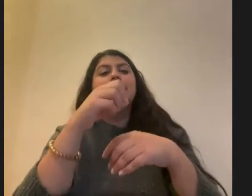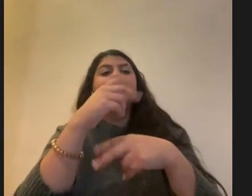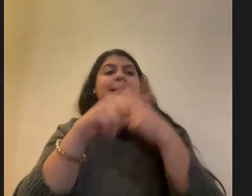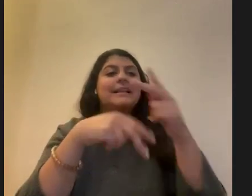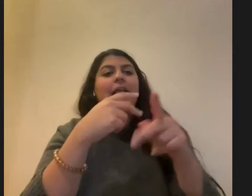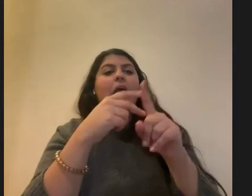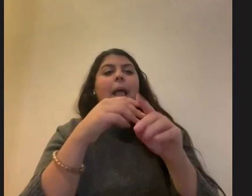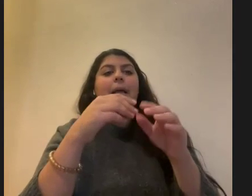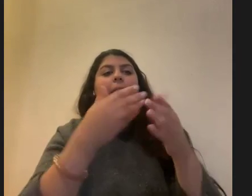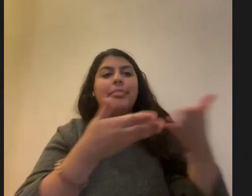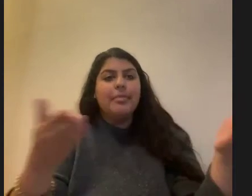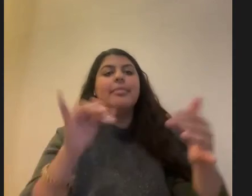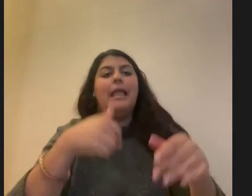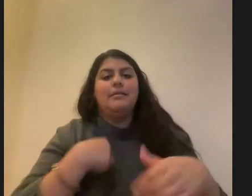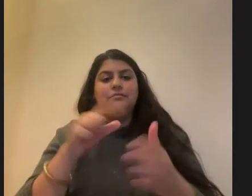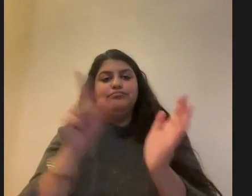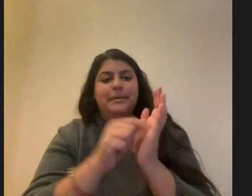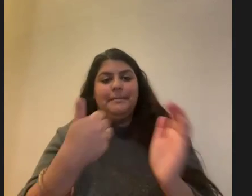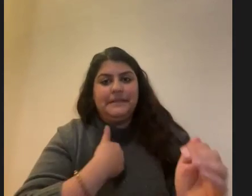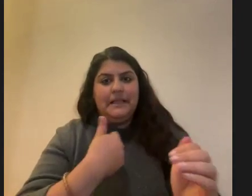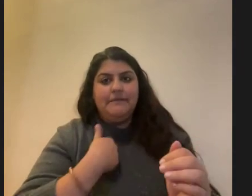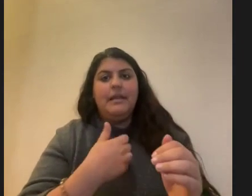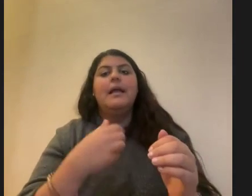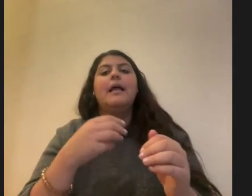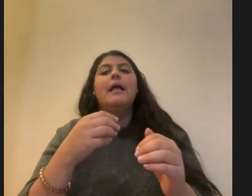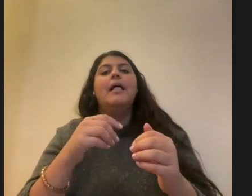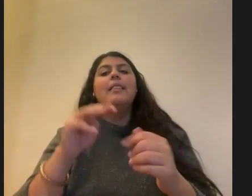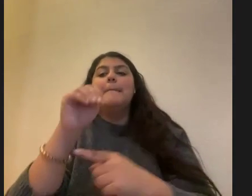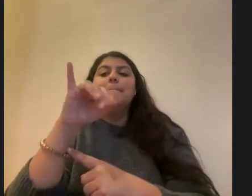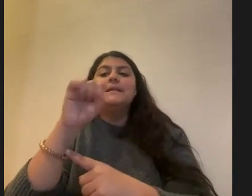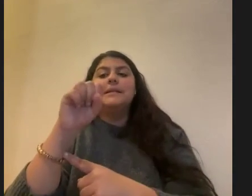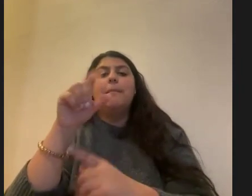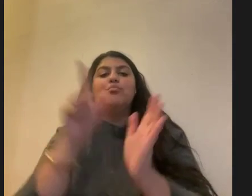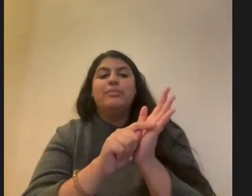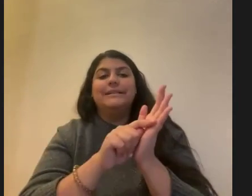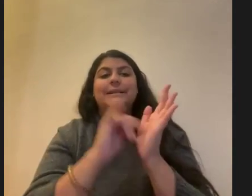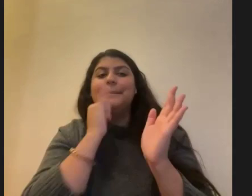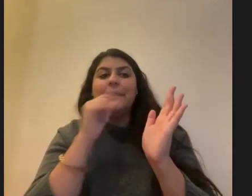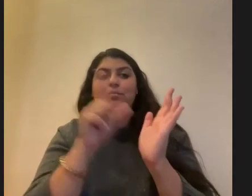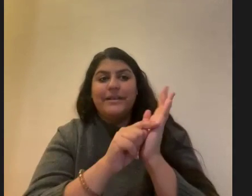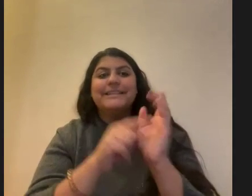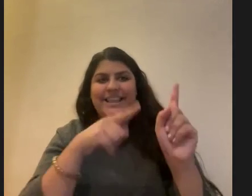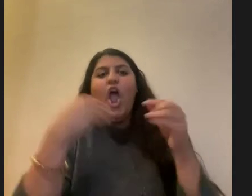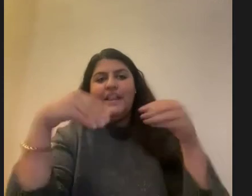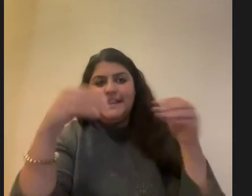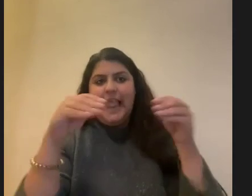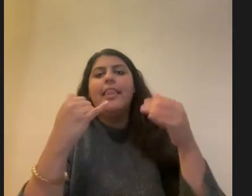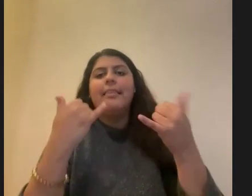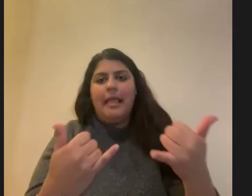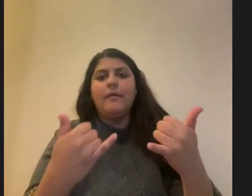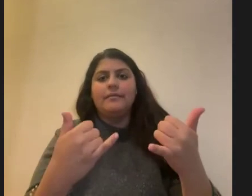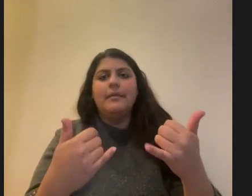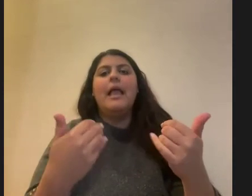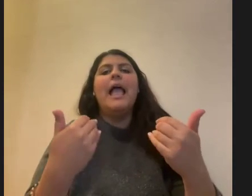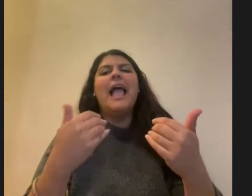that I screen print myself. And right now the misprints are on sale. Those are items that have flaws to